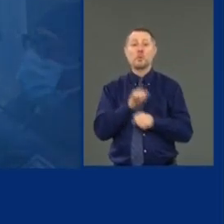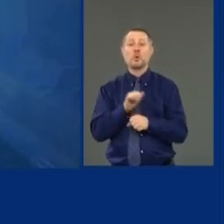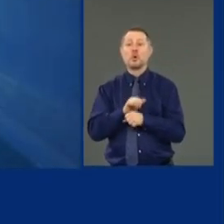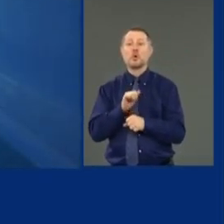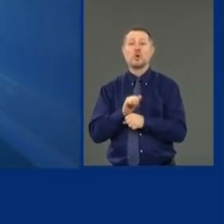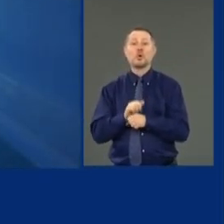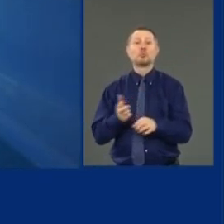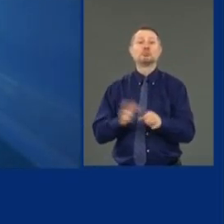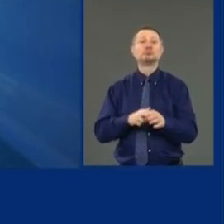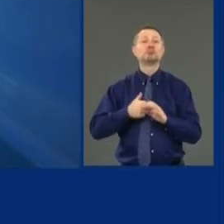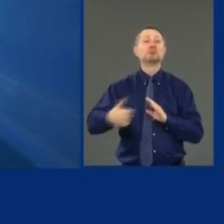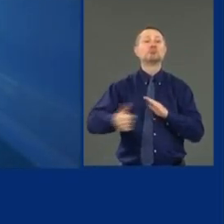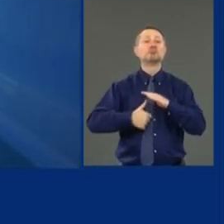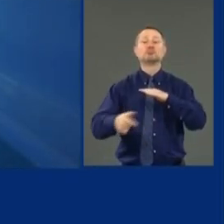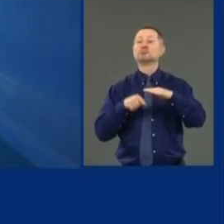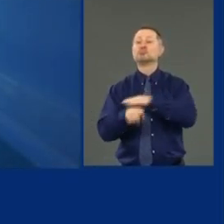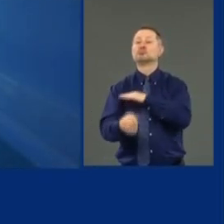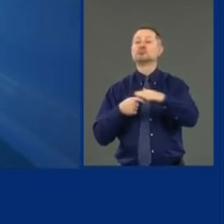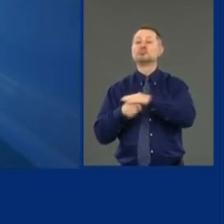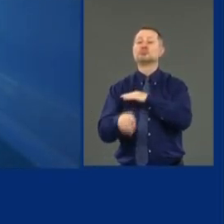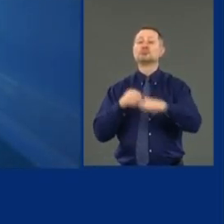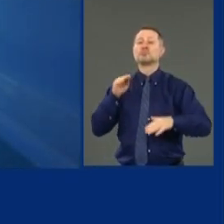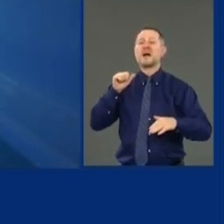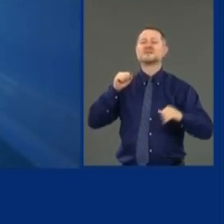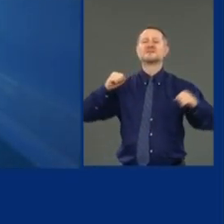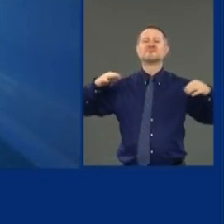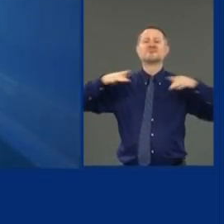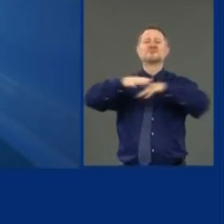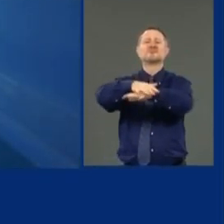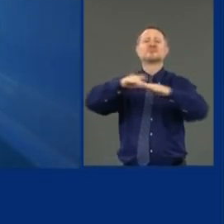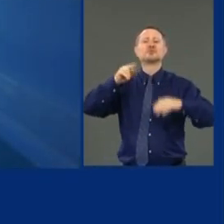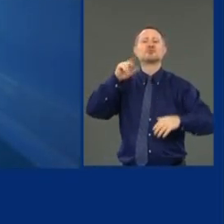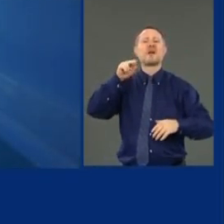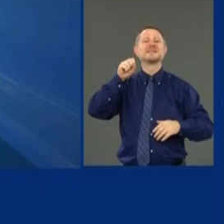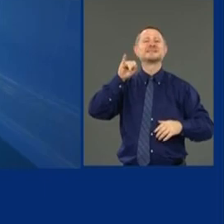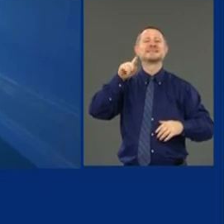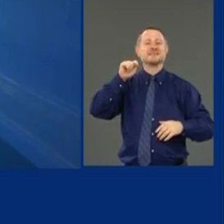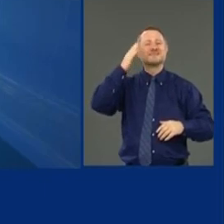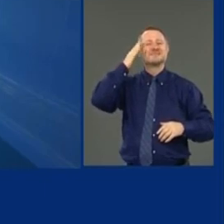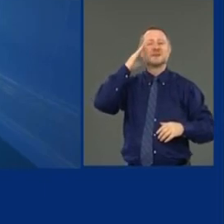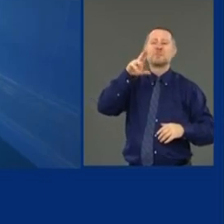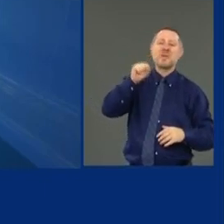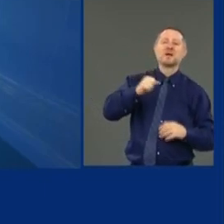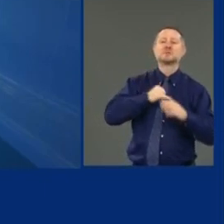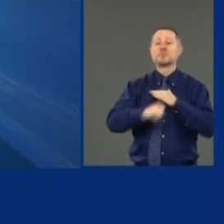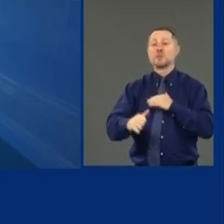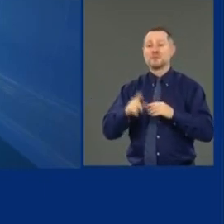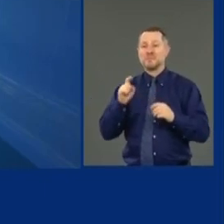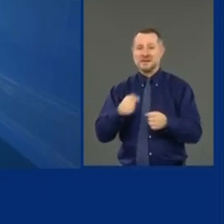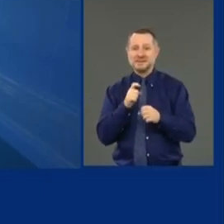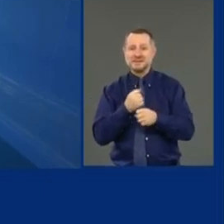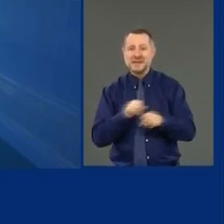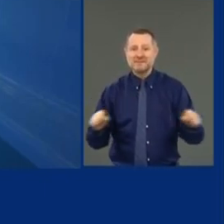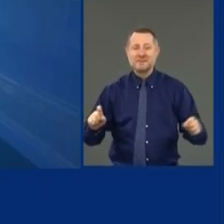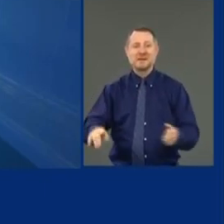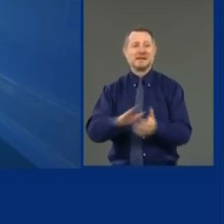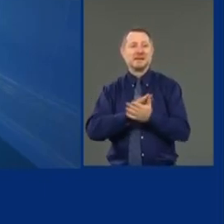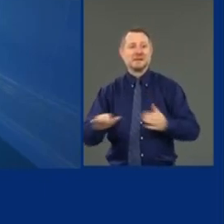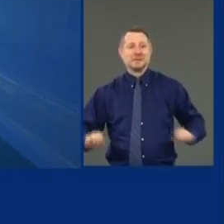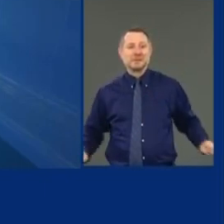transit. And we have to be able to have a mass transit system that is safe, that is clean, and is